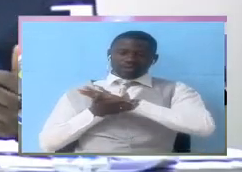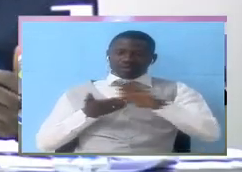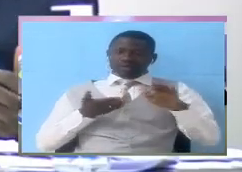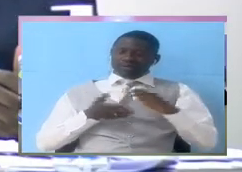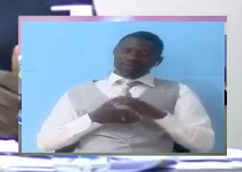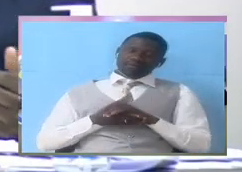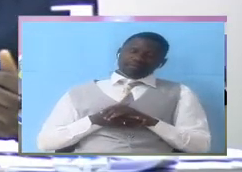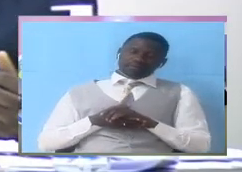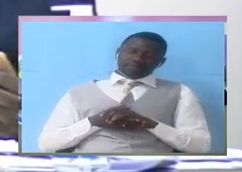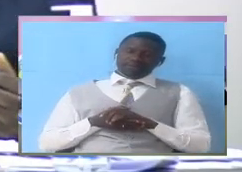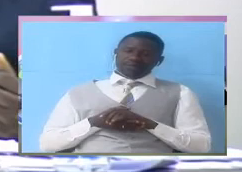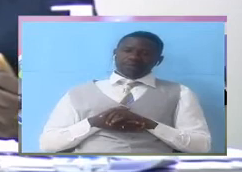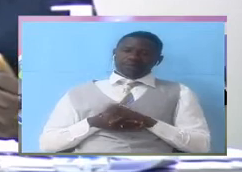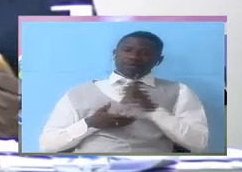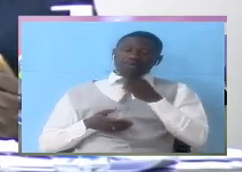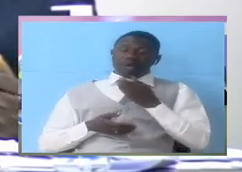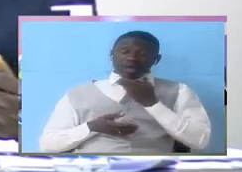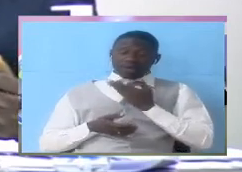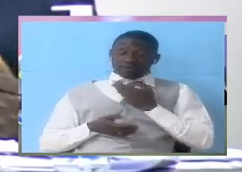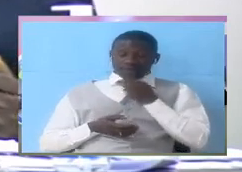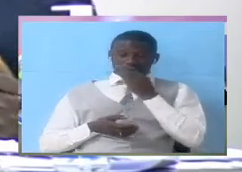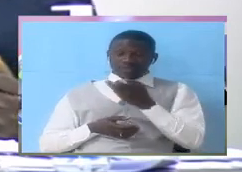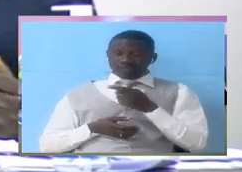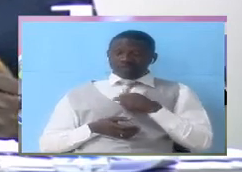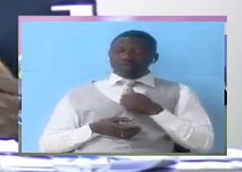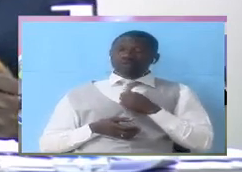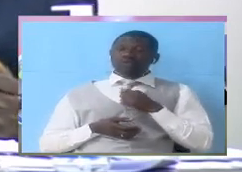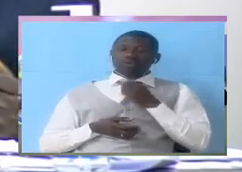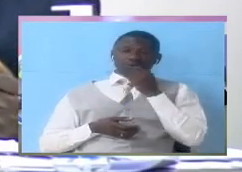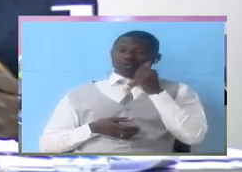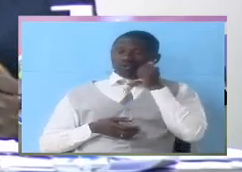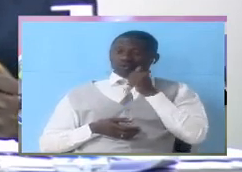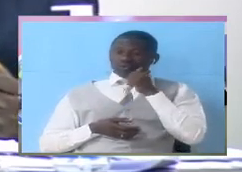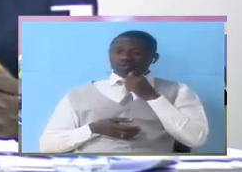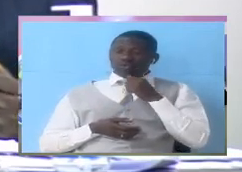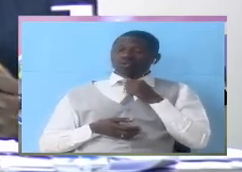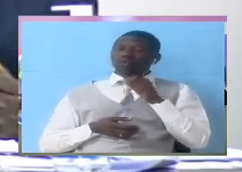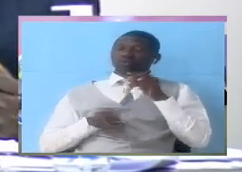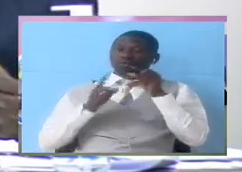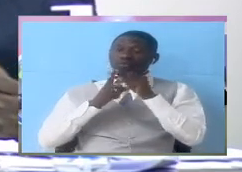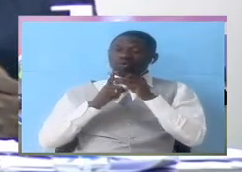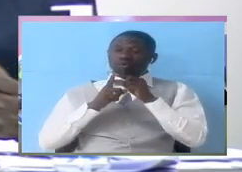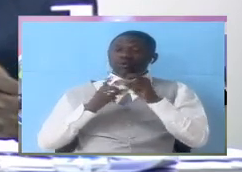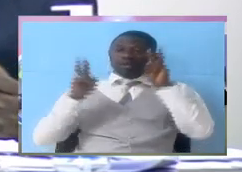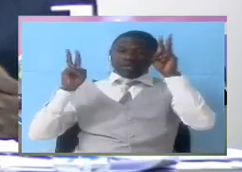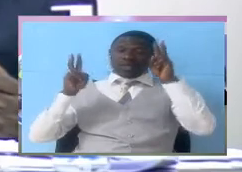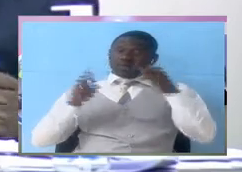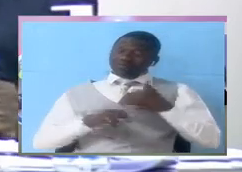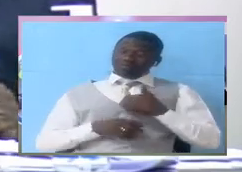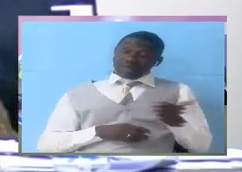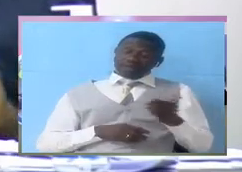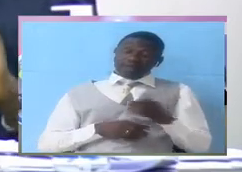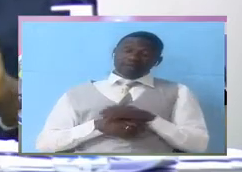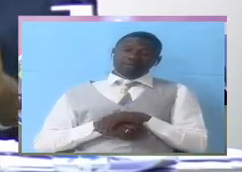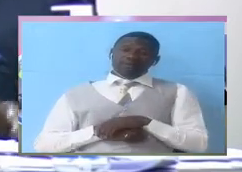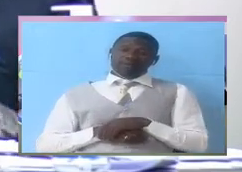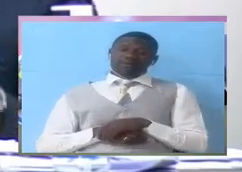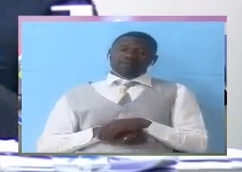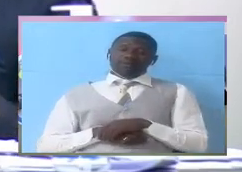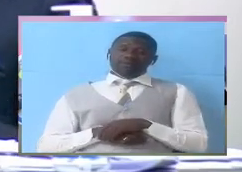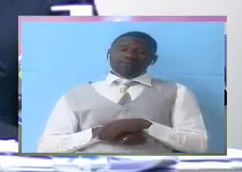Well, you have said, you used the word Yaya Jame was Machiavellian. Yes. We would come to that. We would come to that.